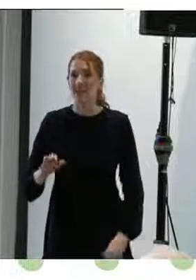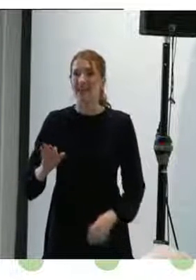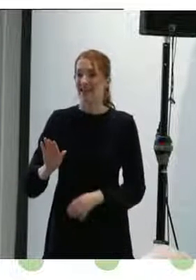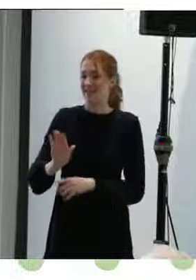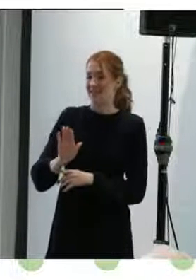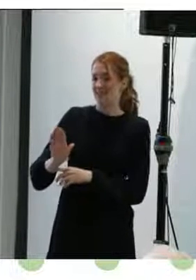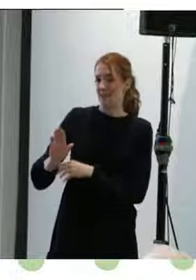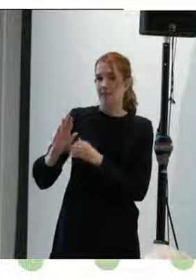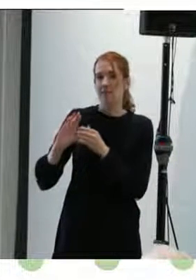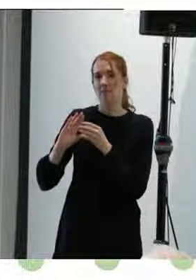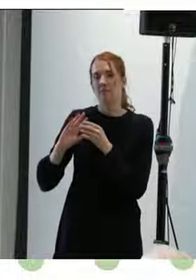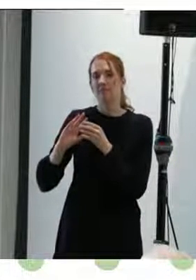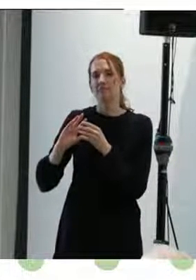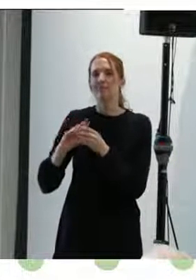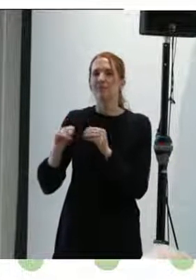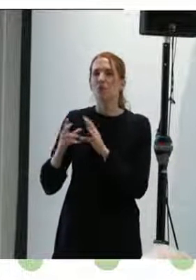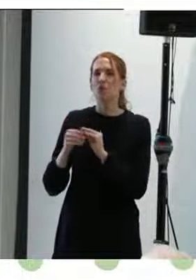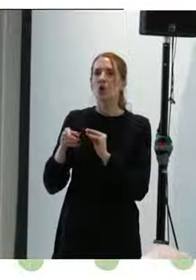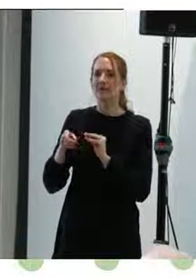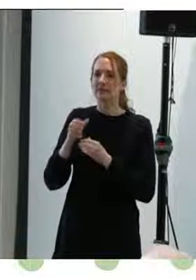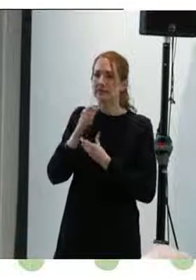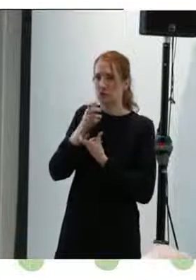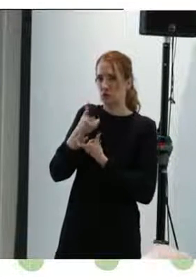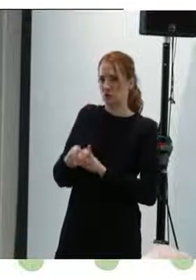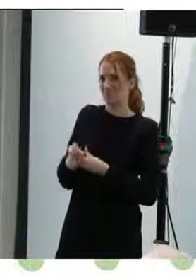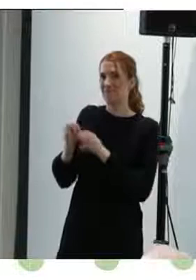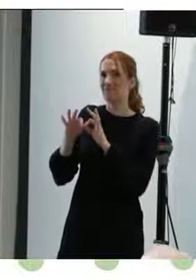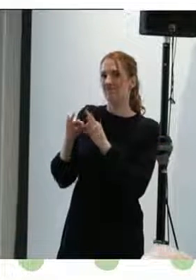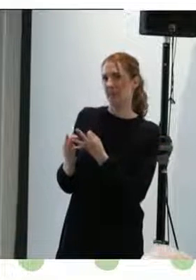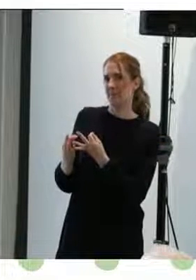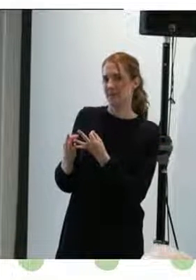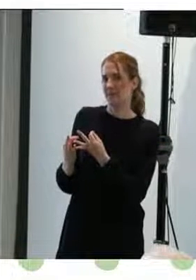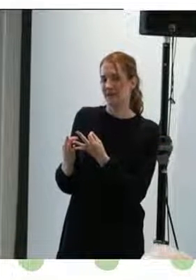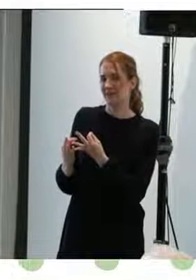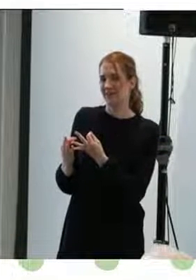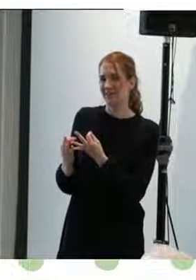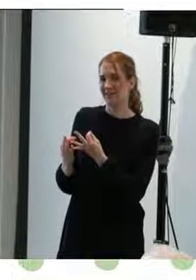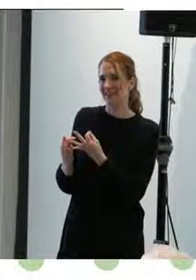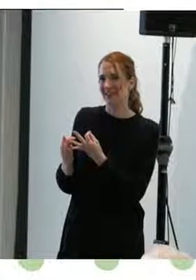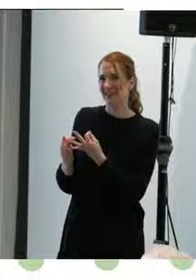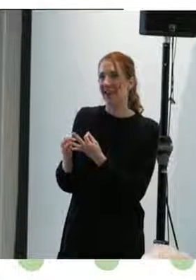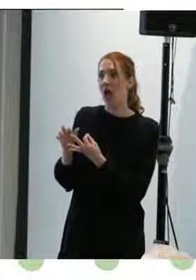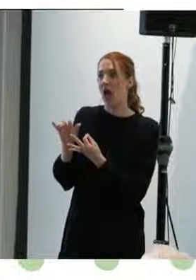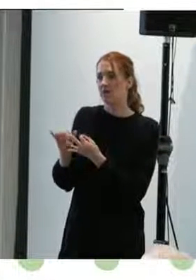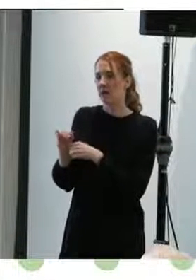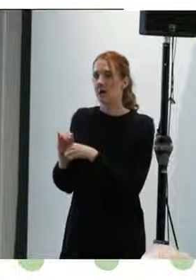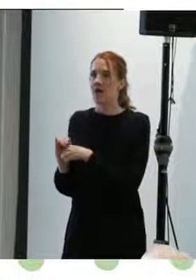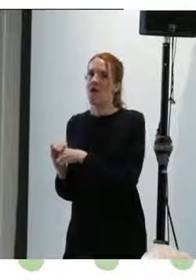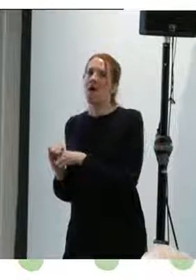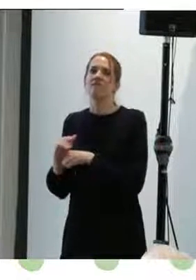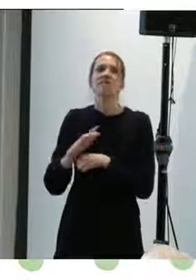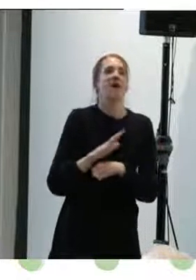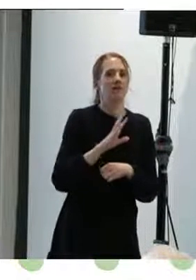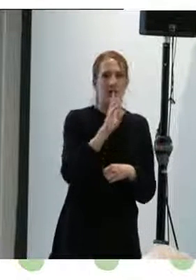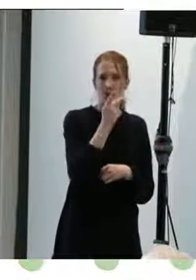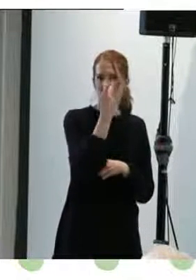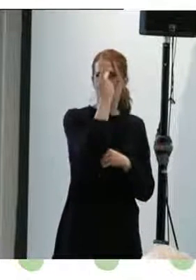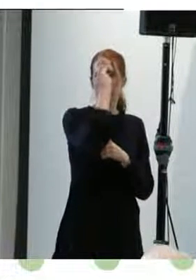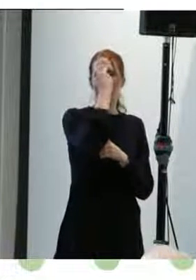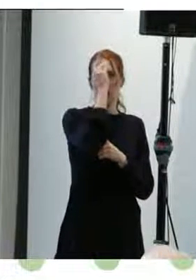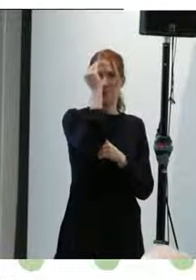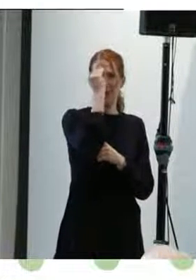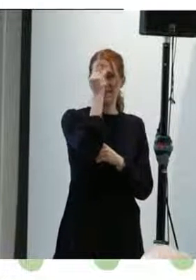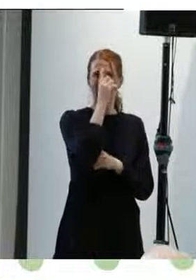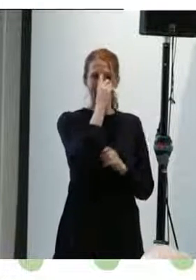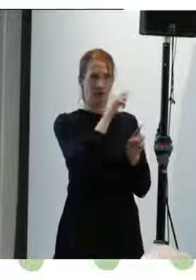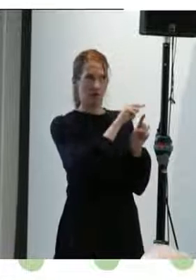about being distrustful of family were then spilled into larger visions of a political arena where no one can